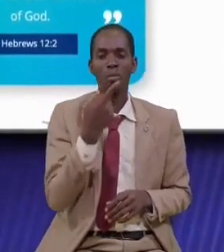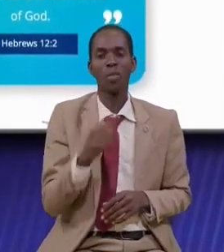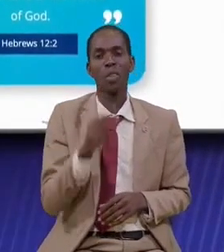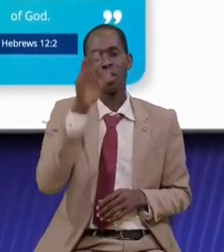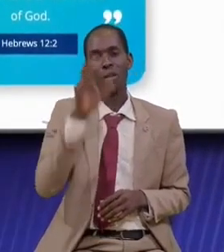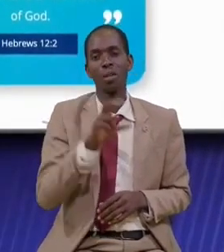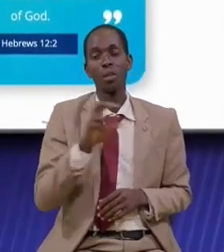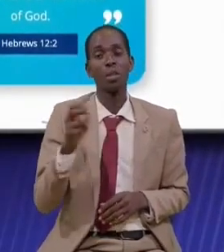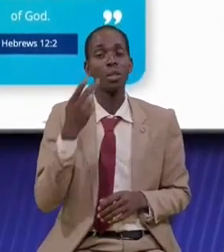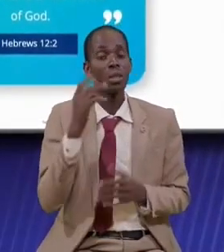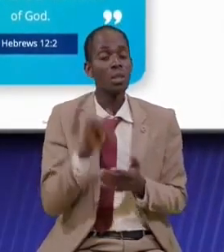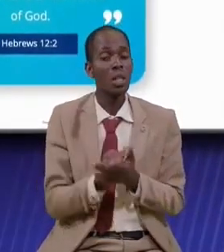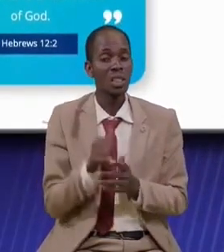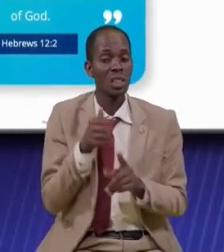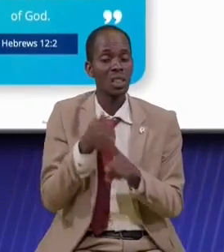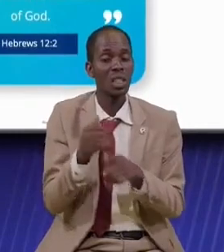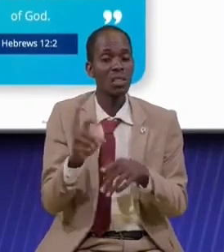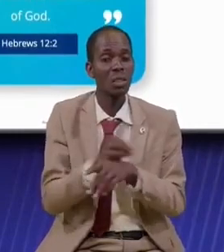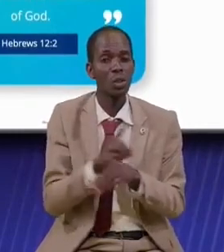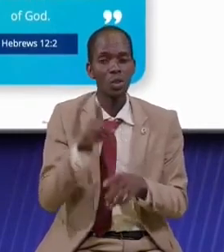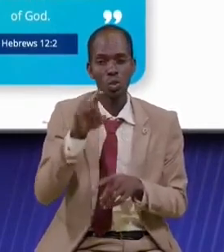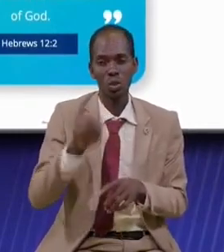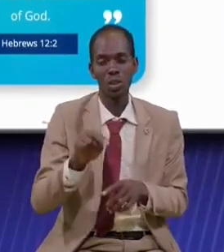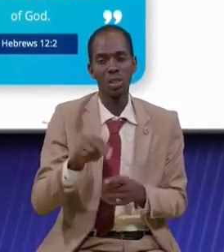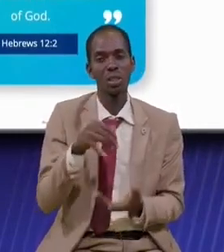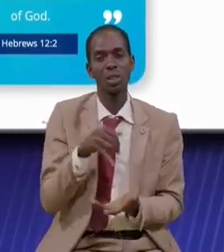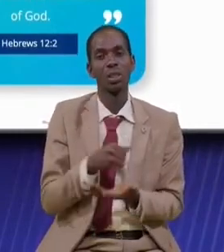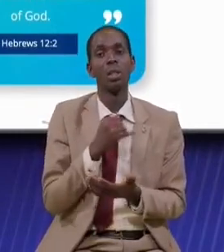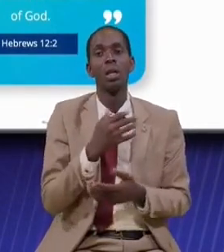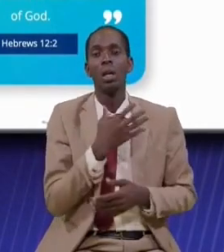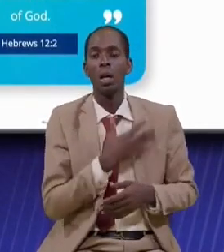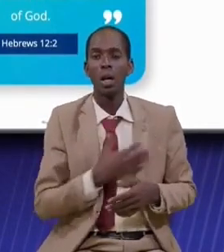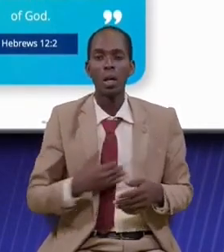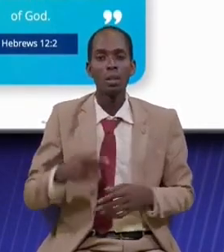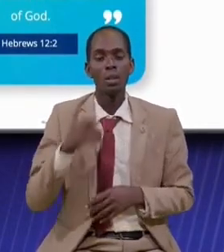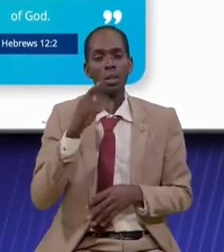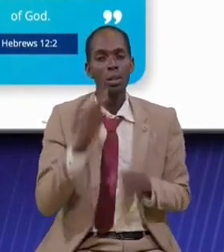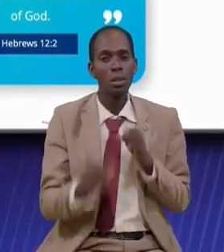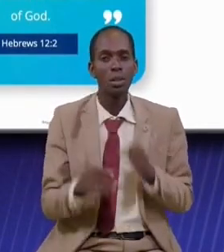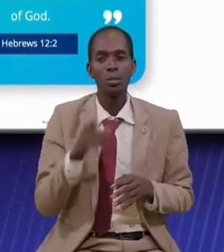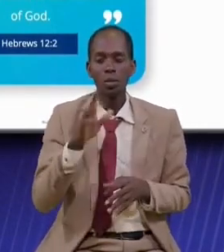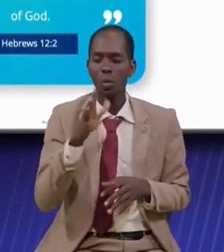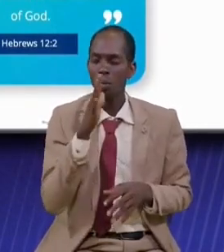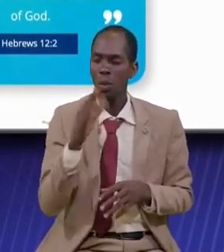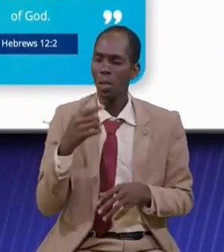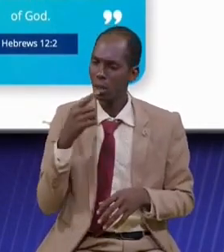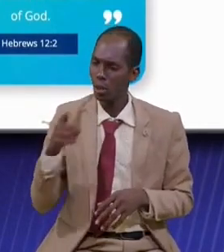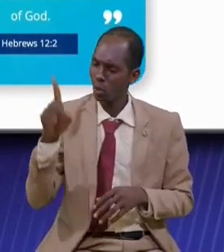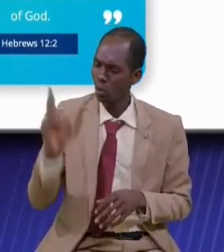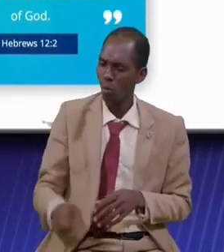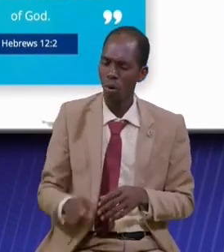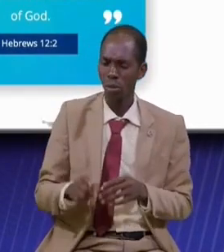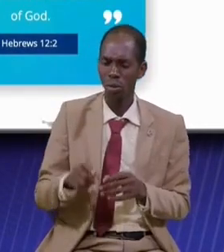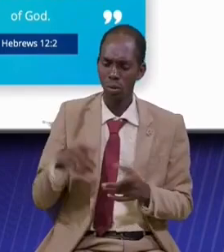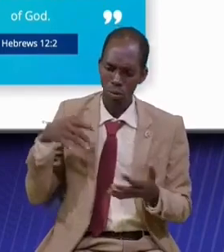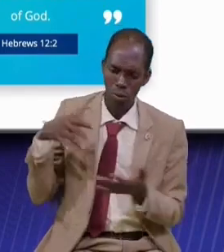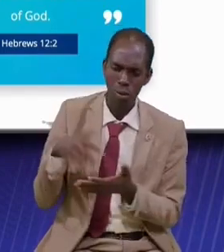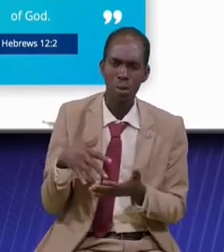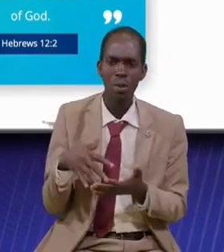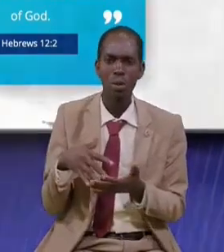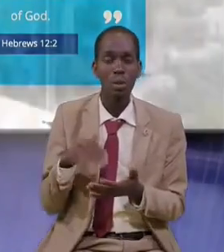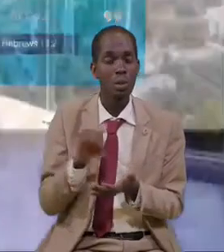something that you need. If you are here and your mom has to tell you, hey, John, go study, that means you're not